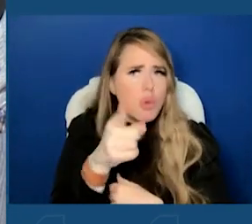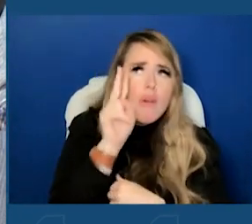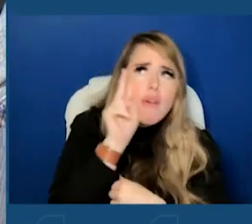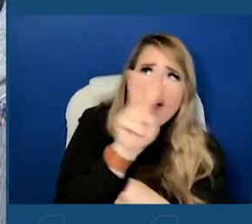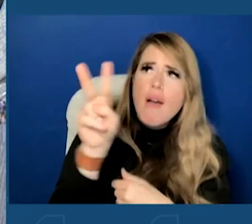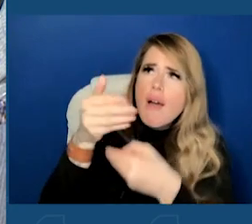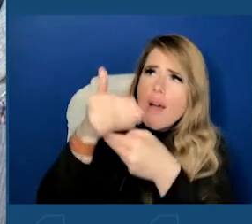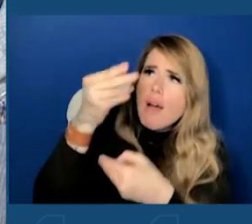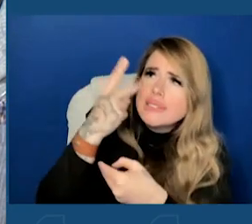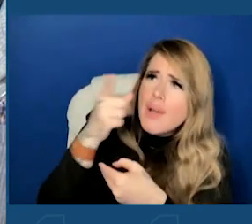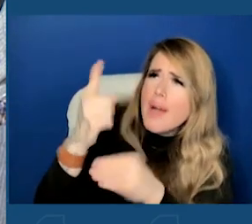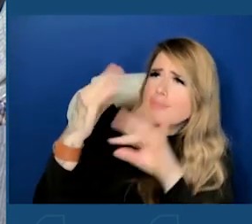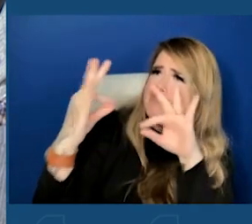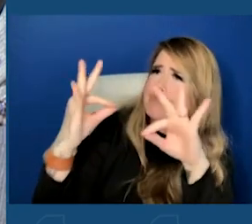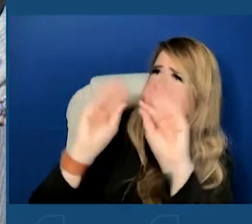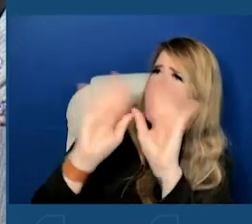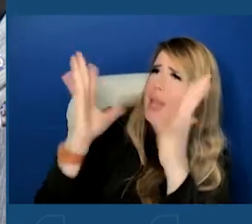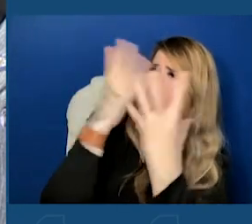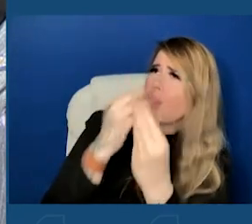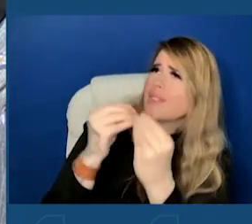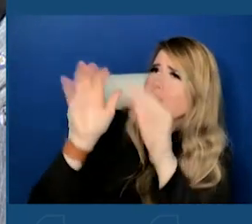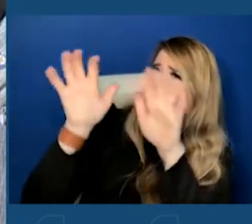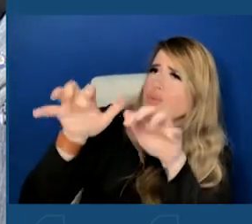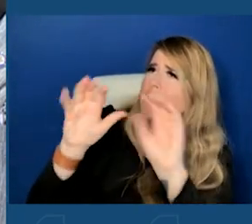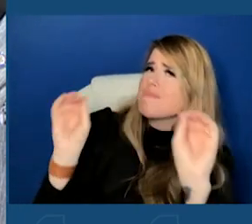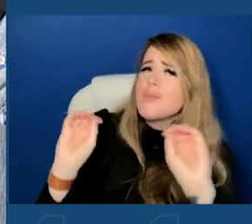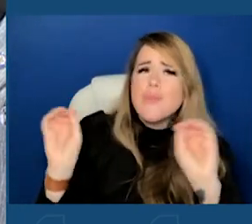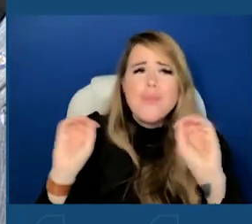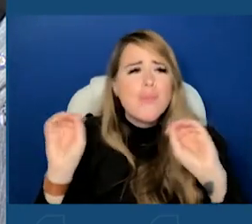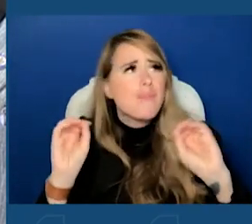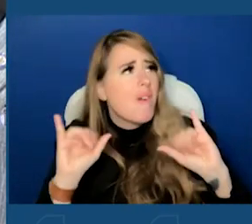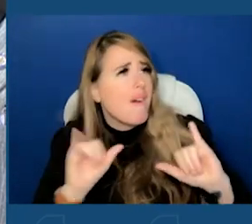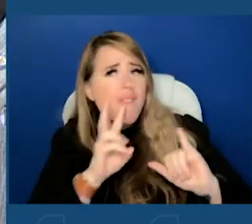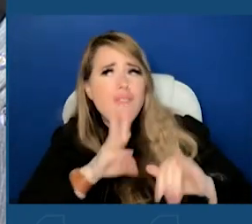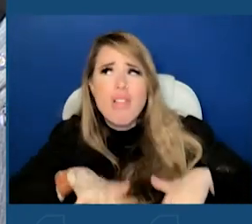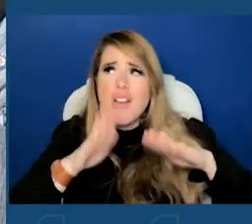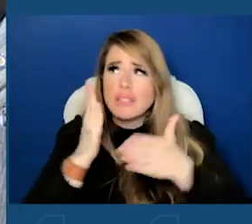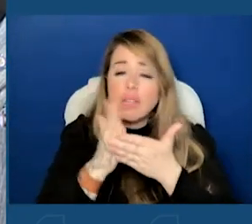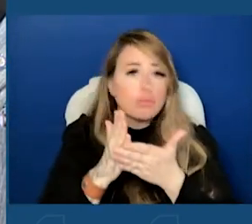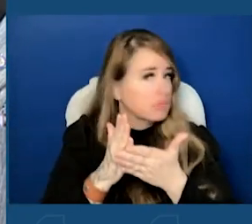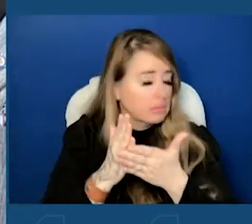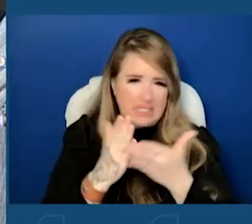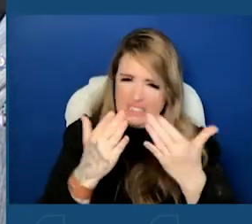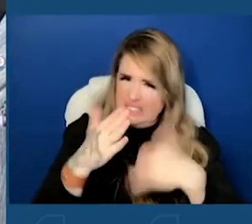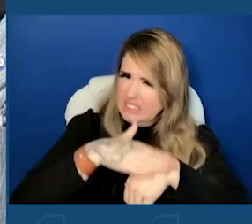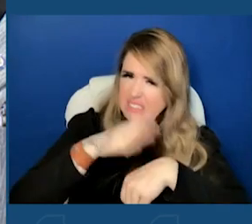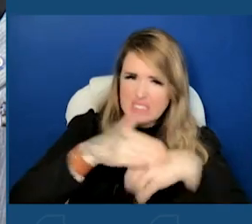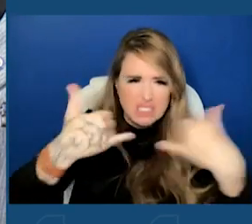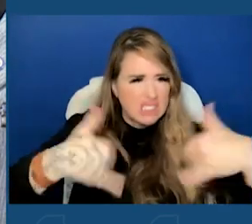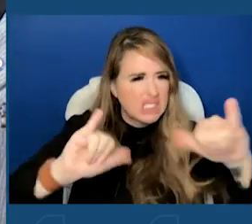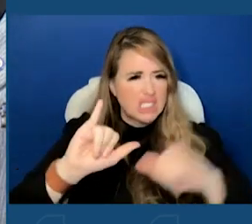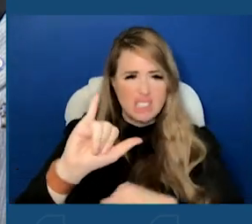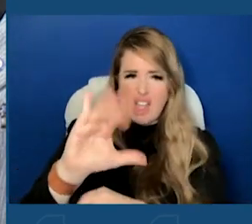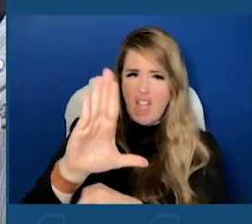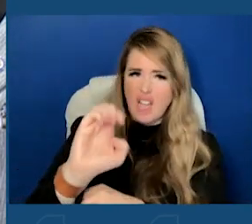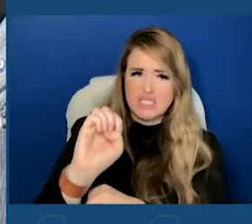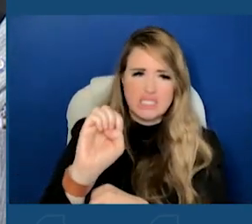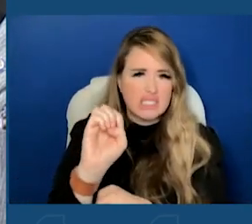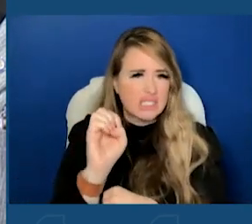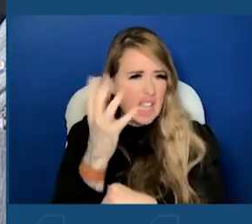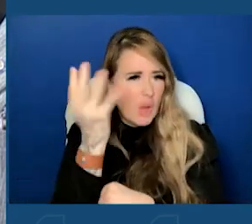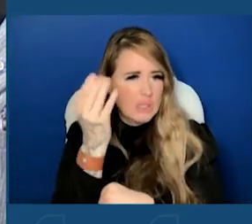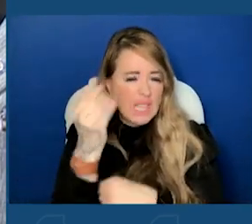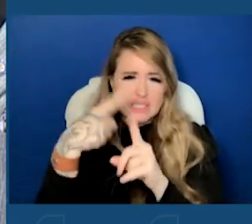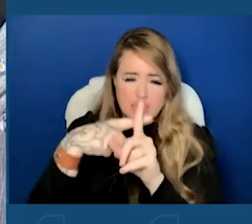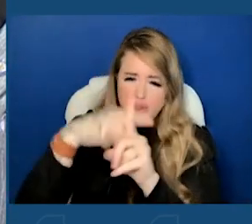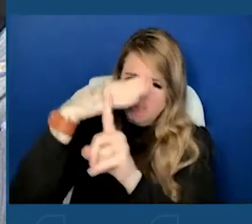skies and the rain has stopped and the flooding seems to have abated, that it is still vulnerable because of the icy cold temperatures, which can be life-threatening.